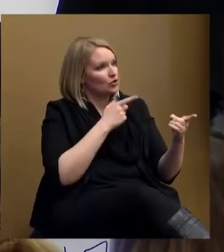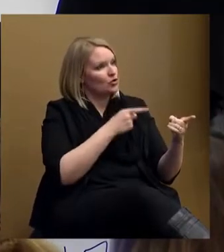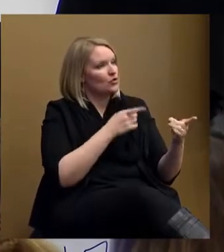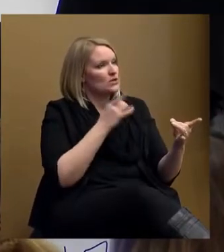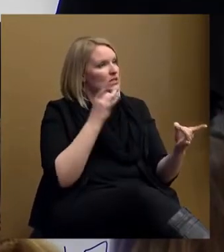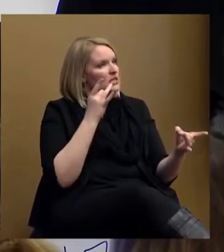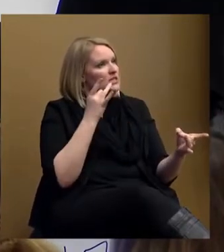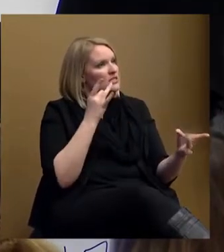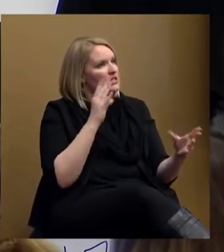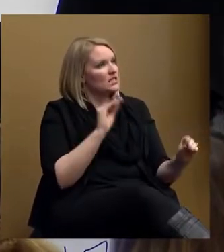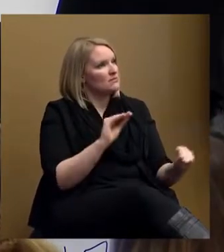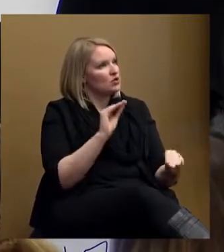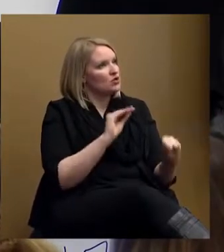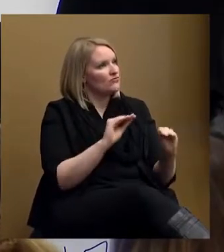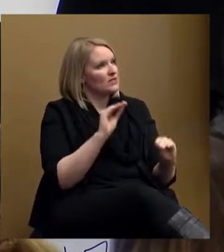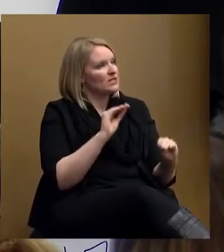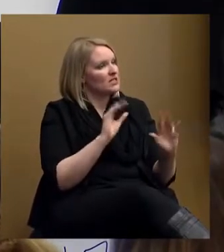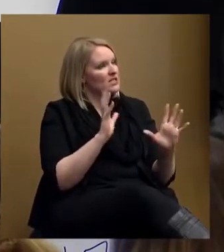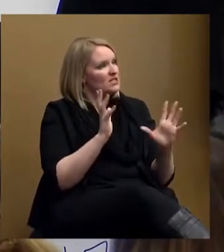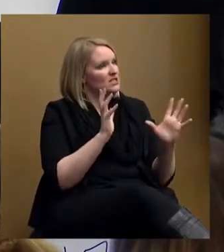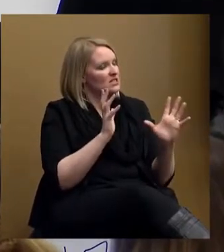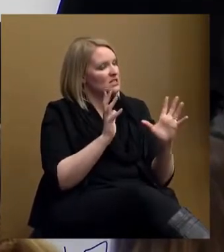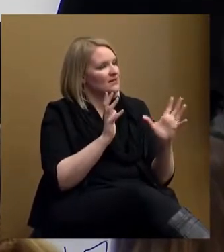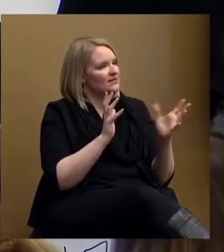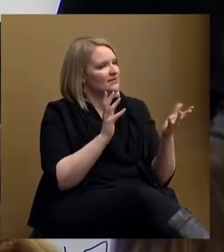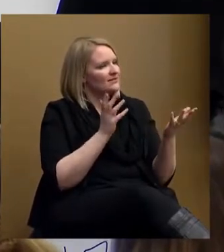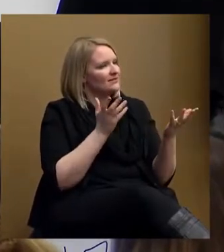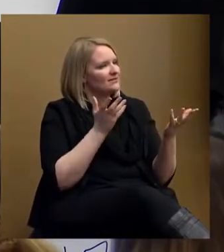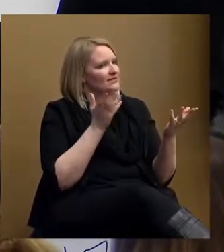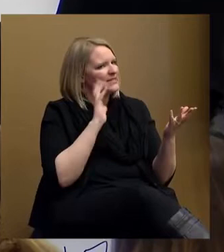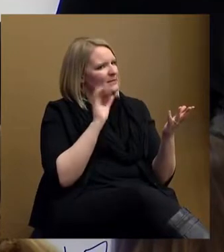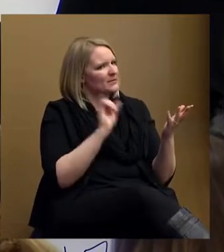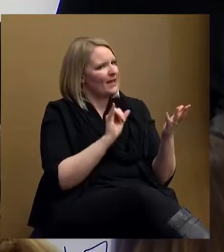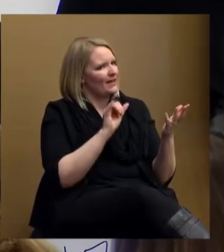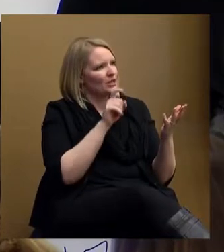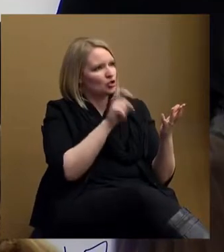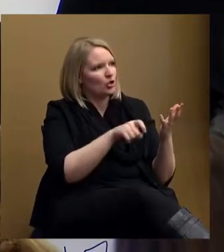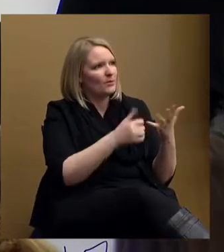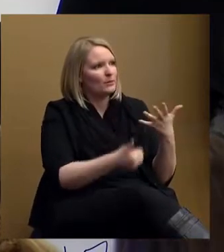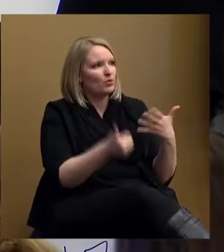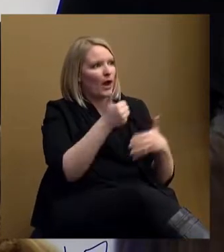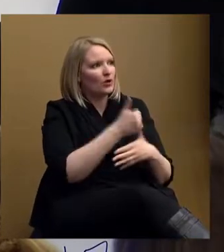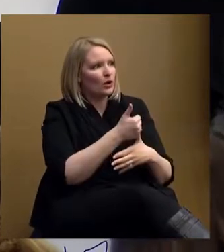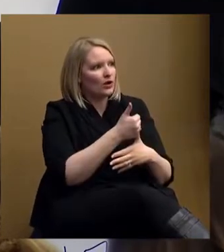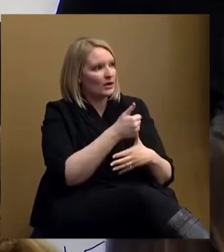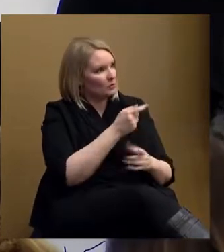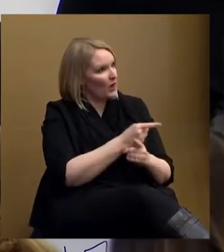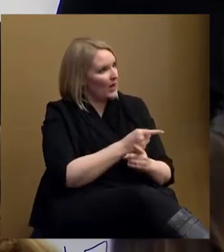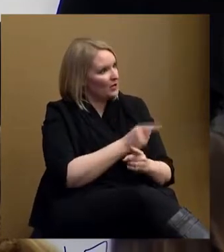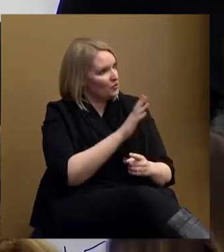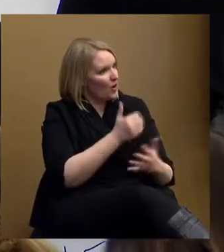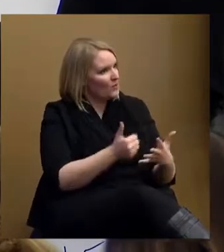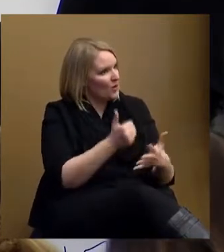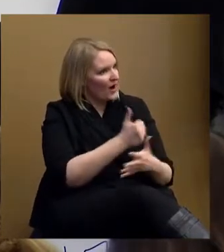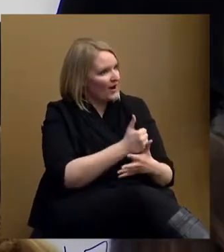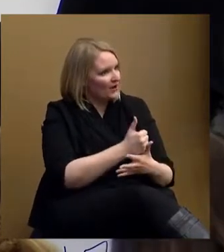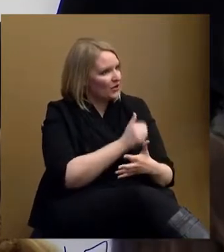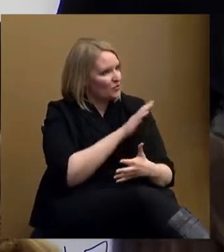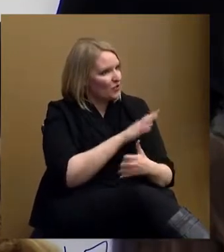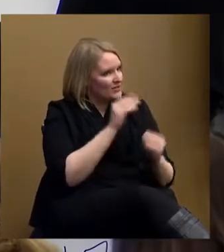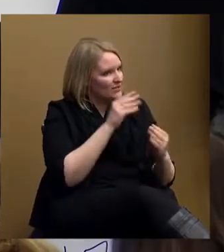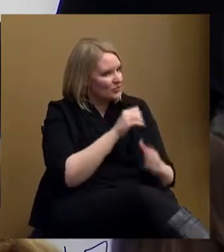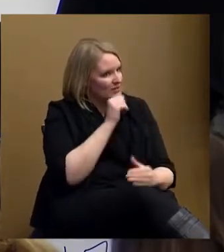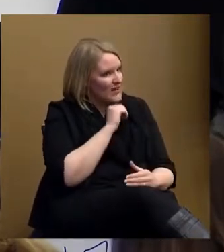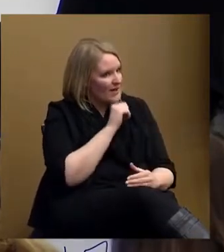the constant movement. So that seems like that should be the thing that you want to deal with, right? It's teacher tolerance